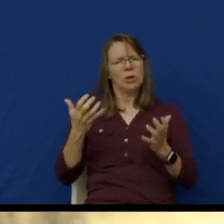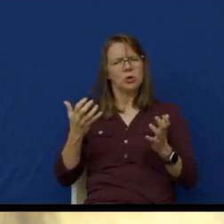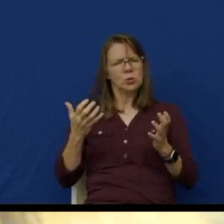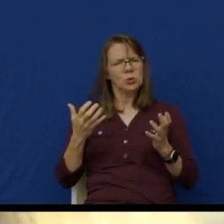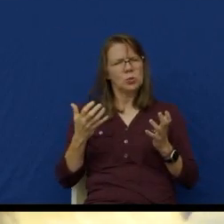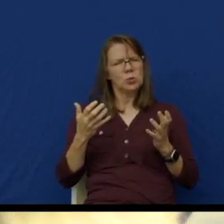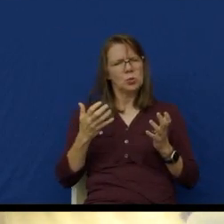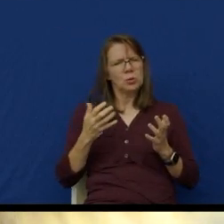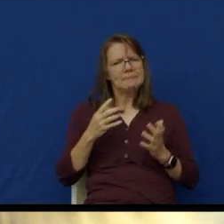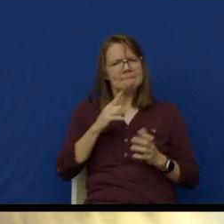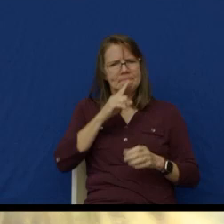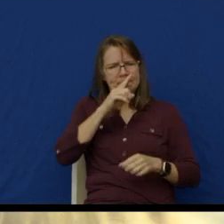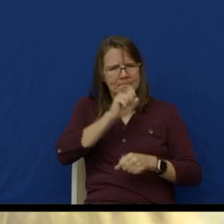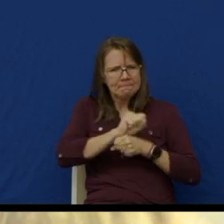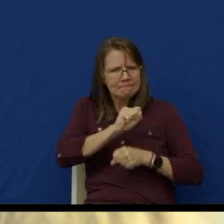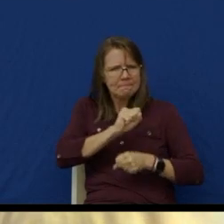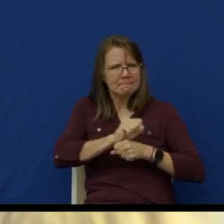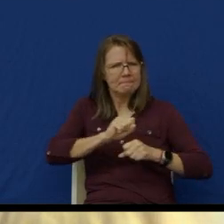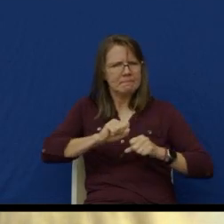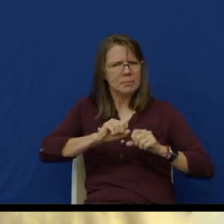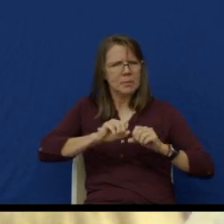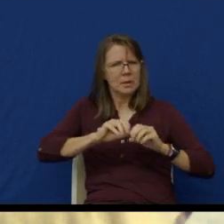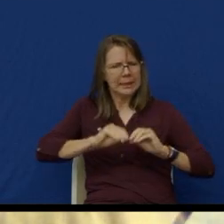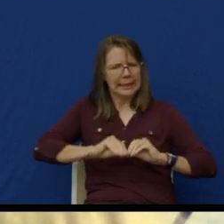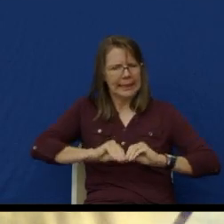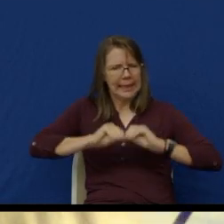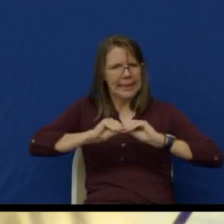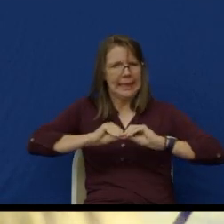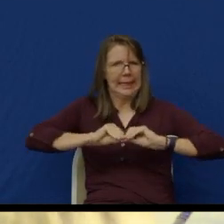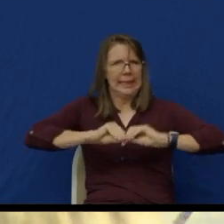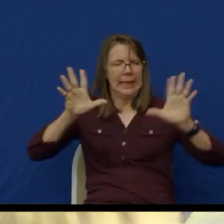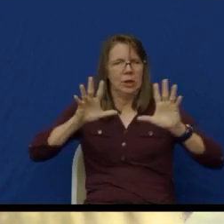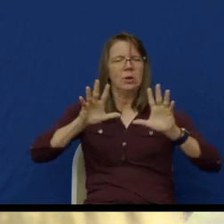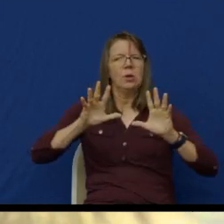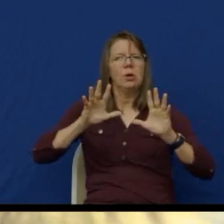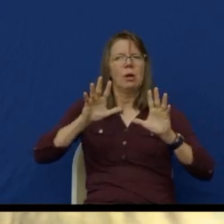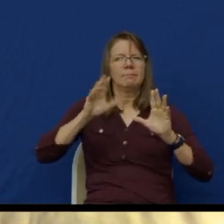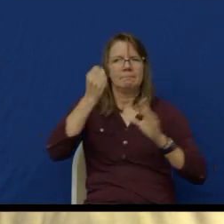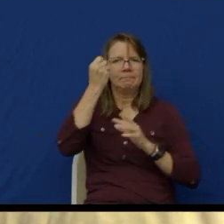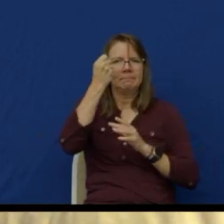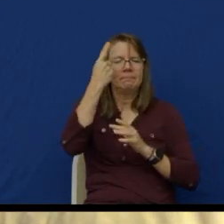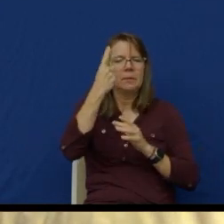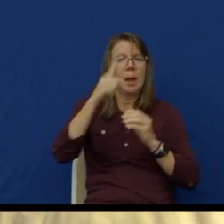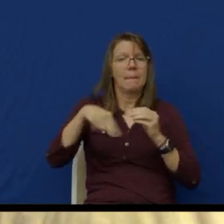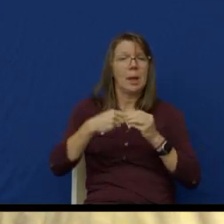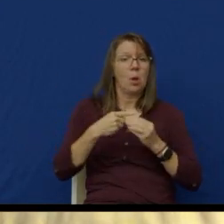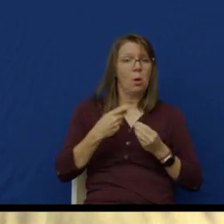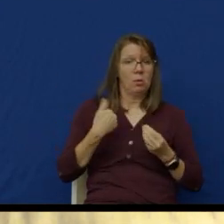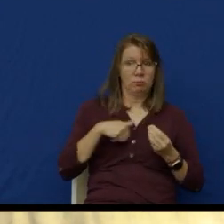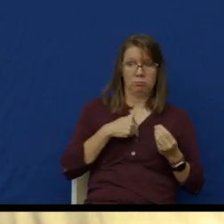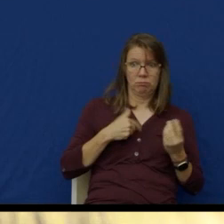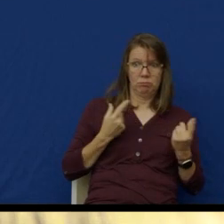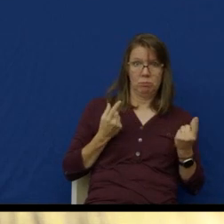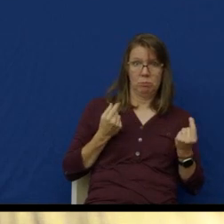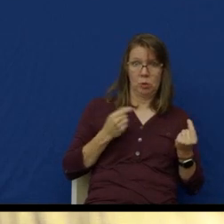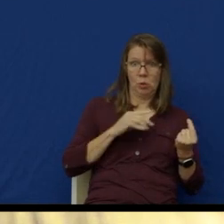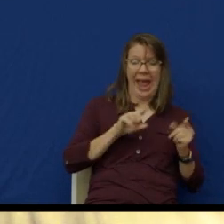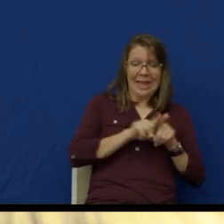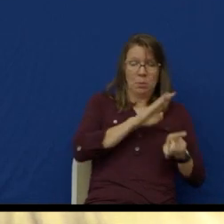really explicit about what we're doing, why we're doing it, and what it is we hope to